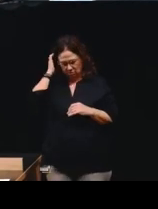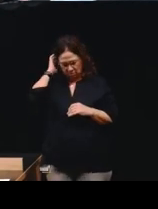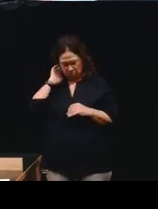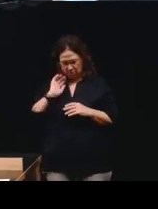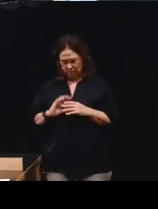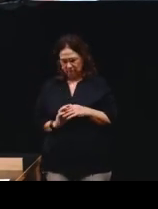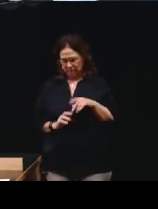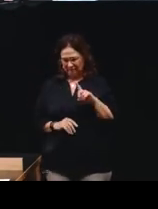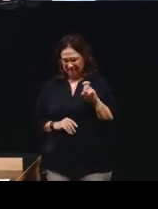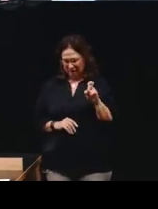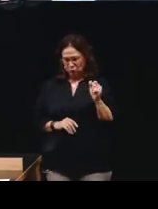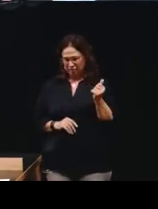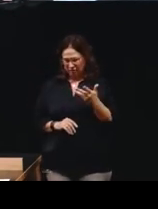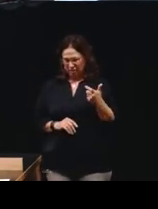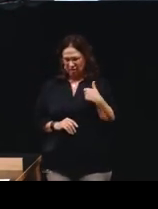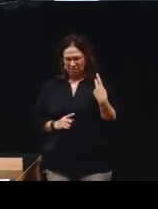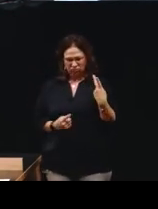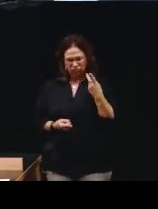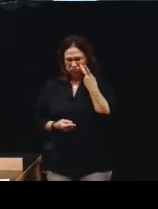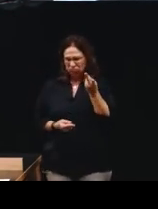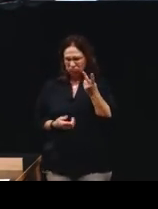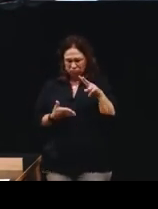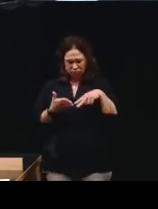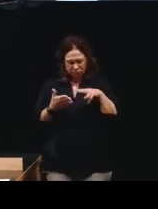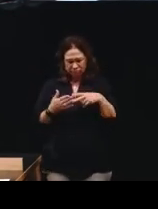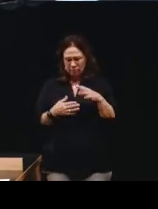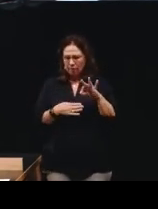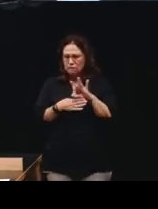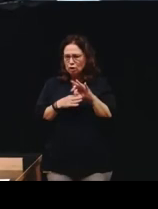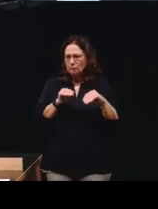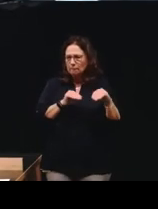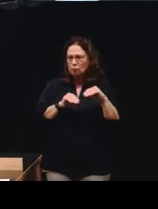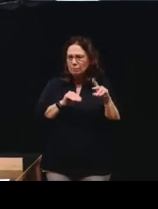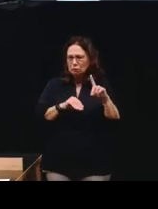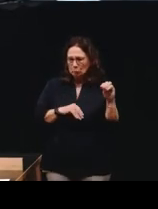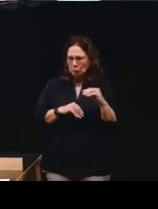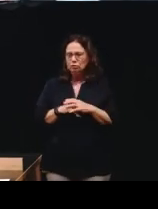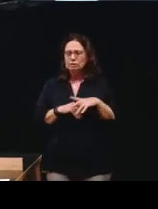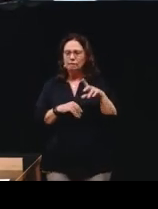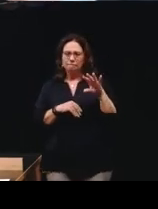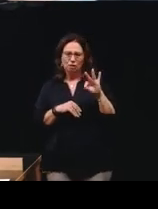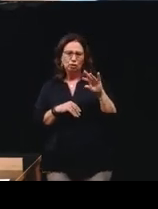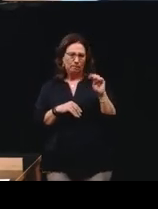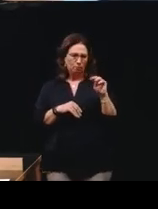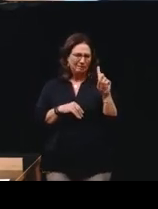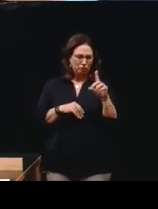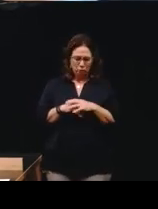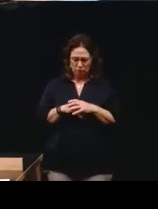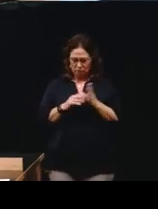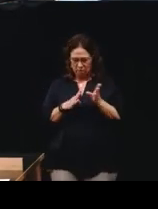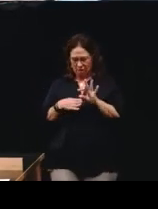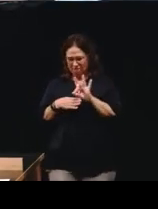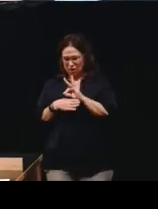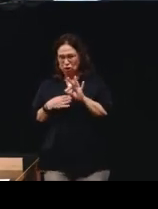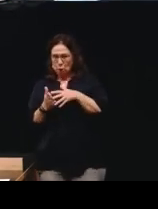of the diagnoses that I've gone over so far, from functional movement disorders to functional limb weakness,